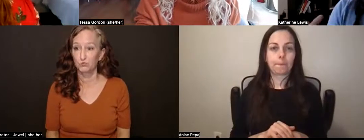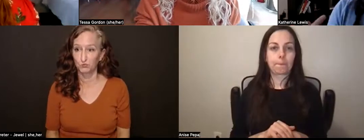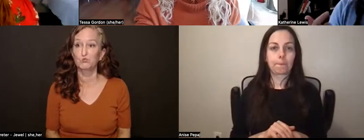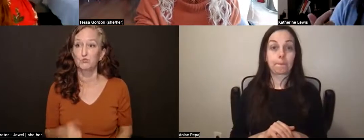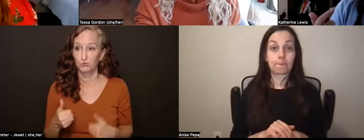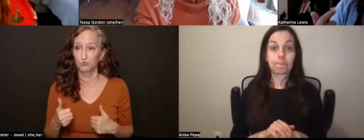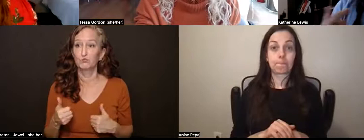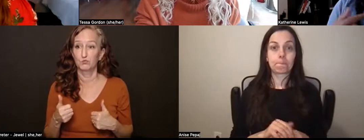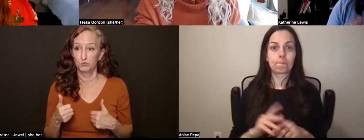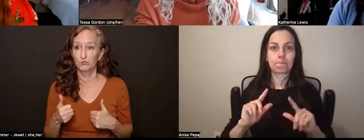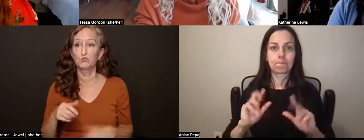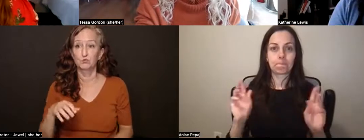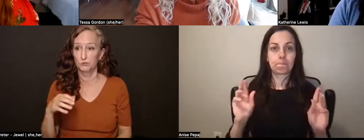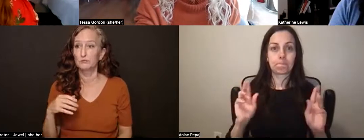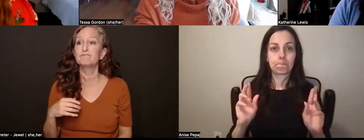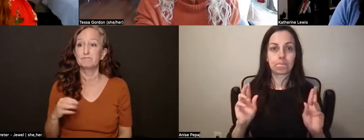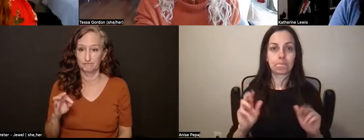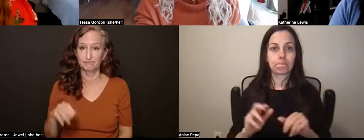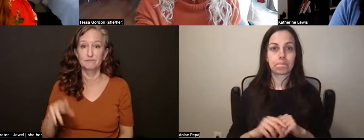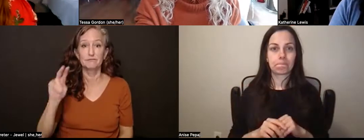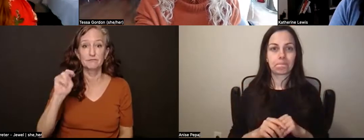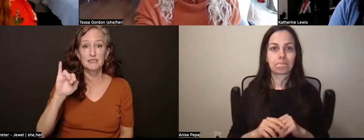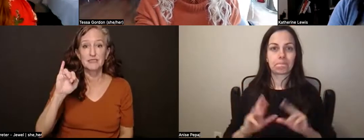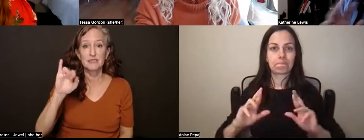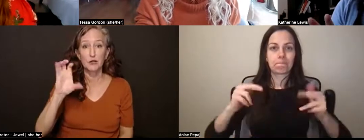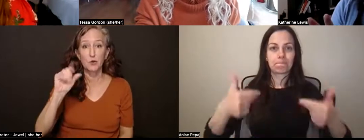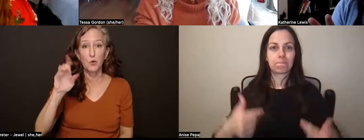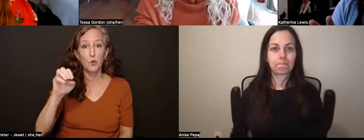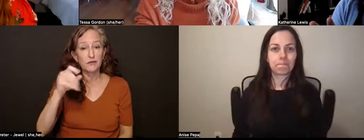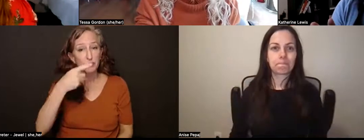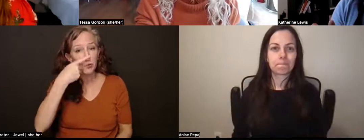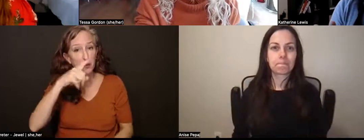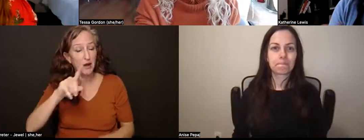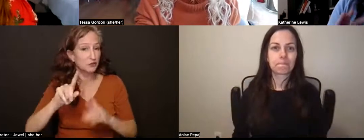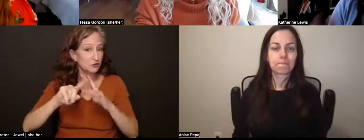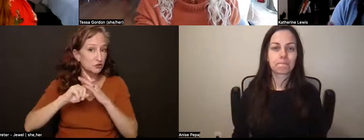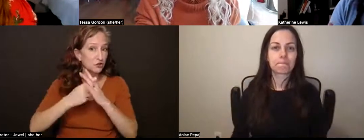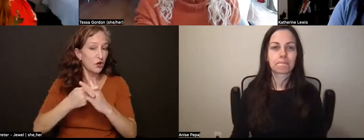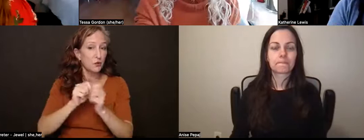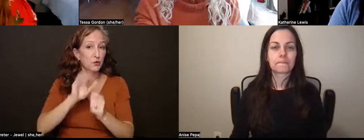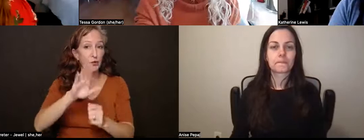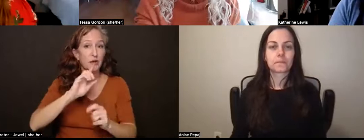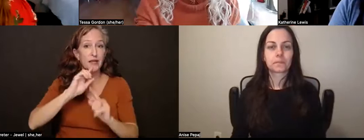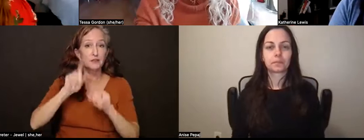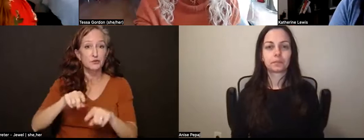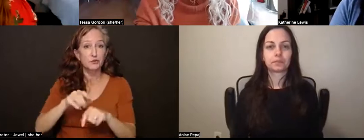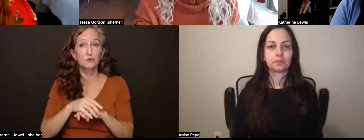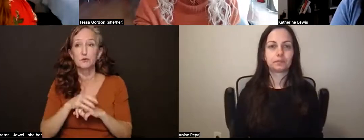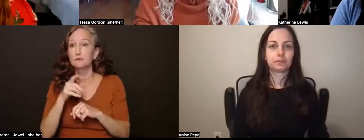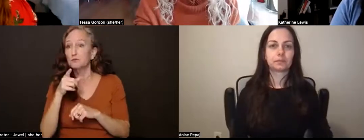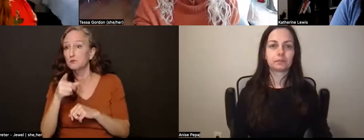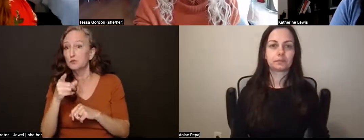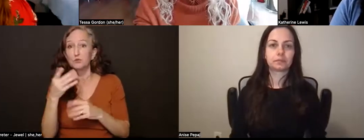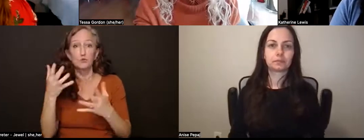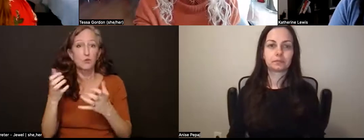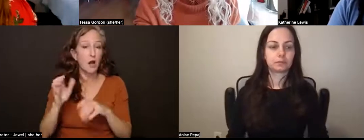Nichole, can you go ahead and get us started with that answer? If each of you would like us to call on you, that's fine. Or if you would like it to be